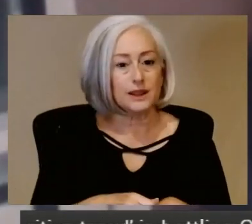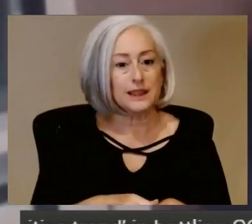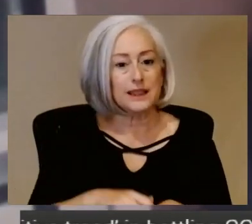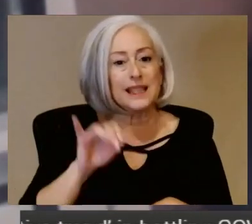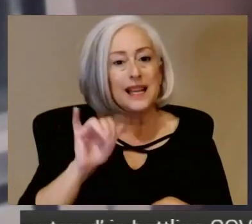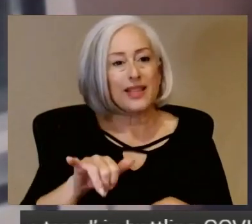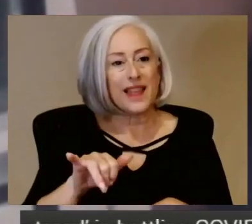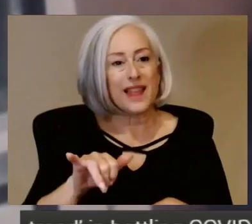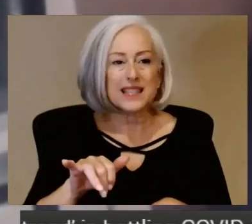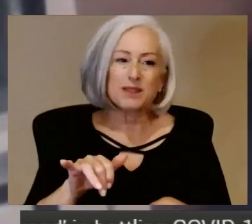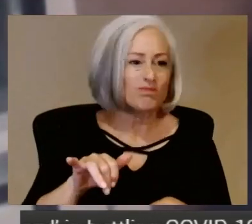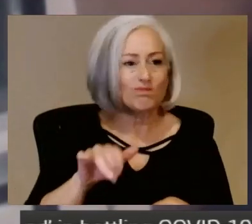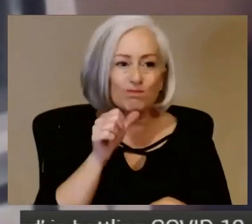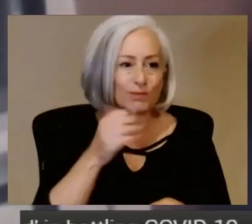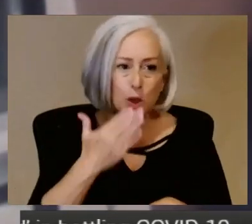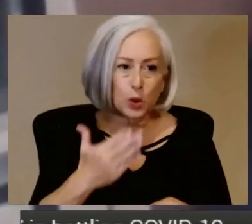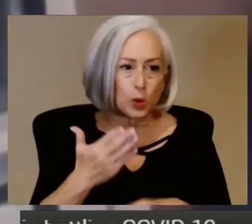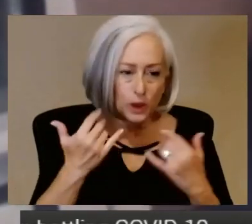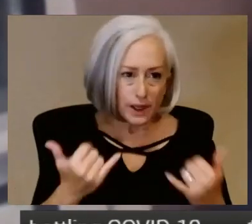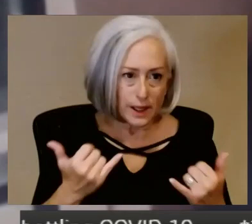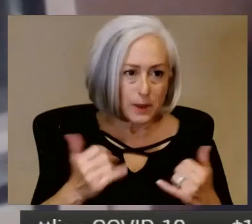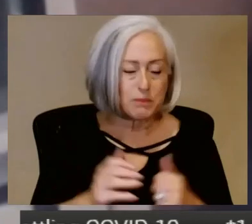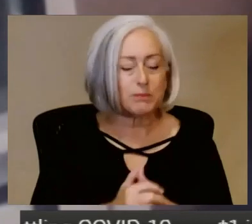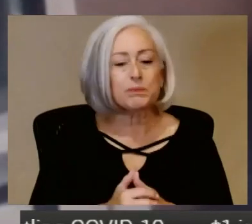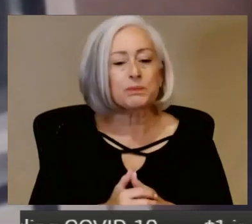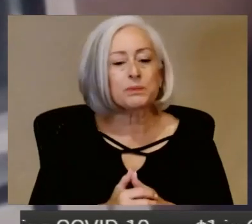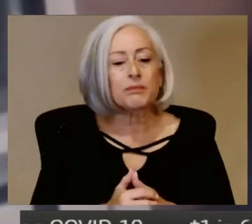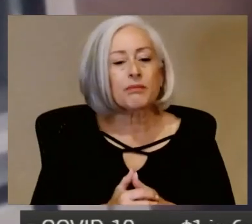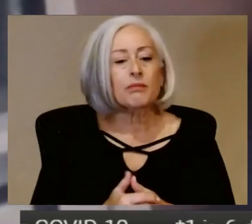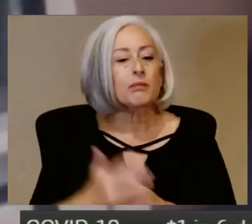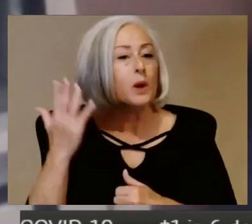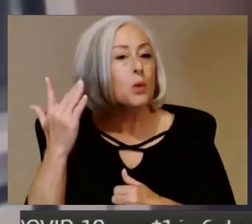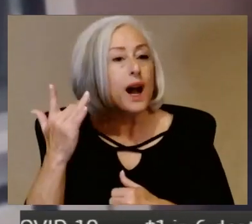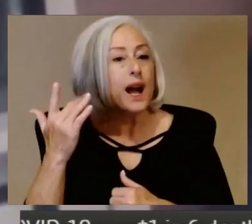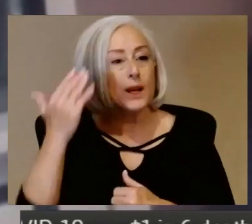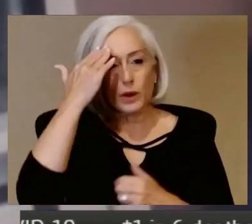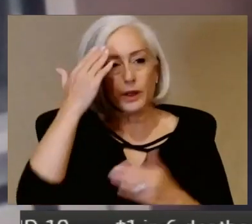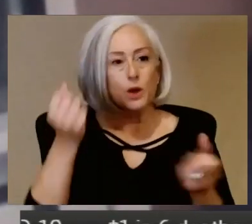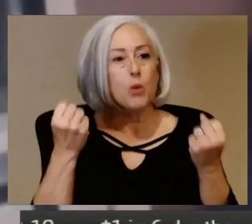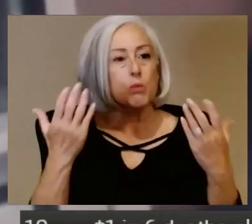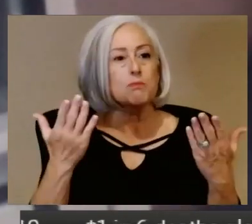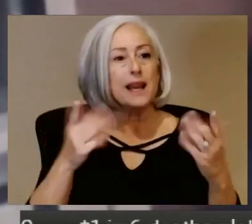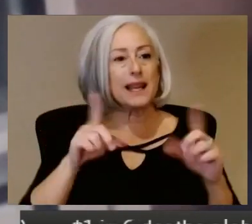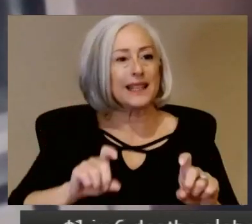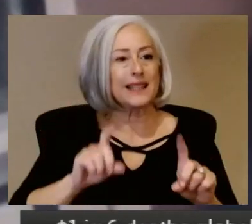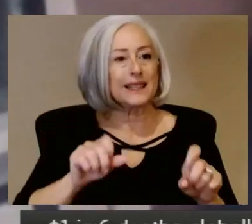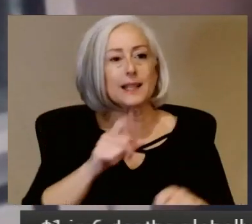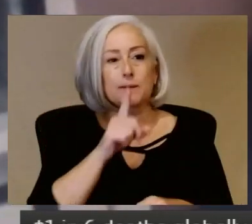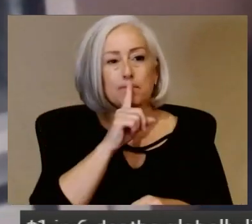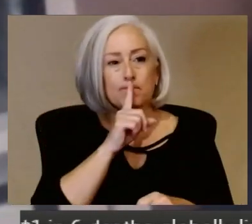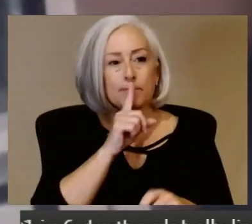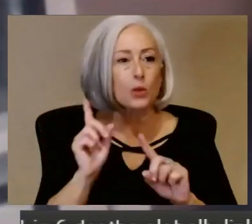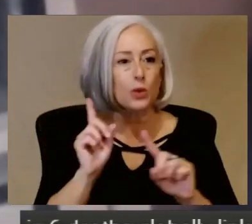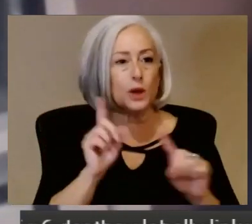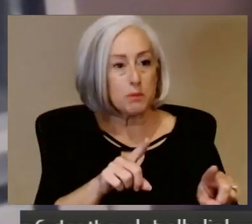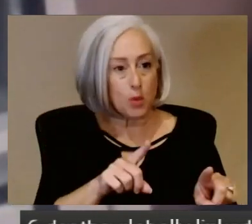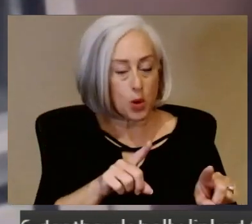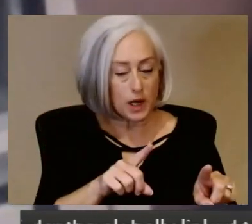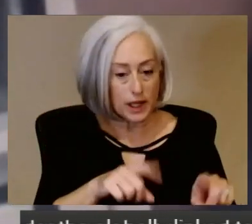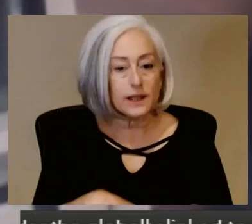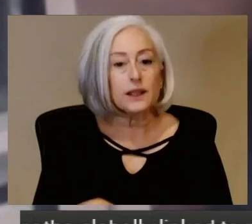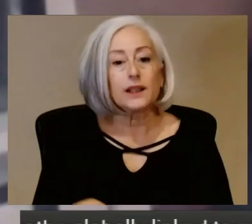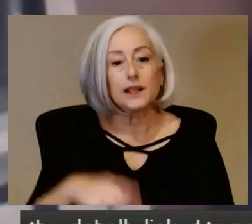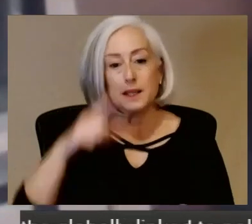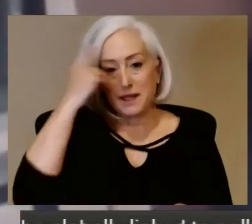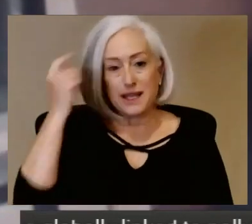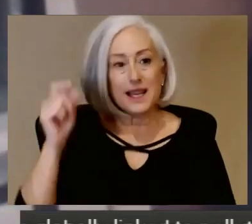moment. And the reason why is because we know that not a lot of tests are being reported to the states and to the federal government because of the popularity of